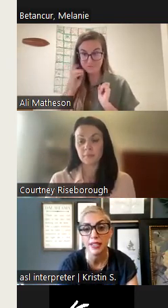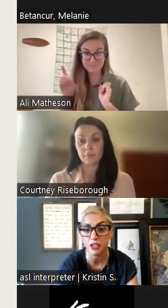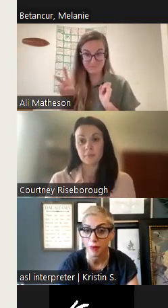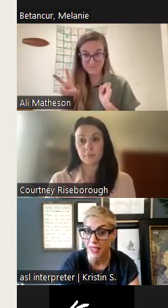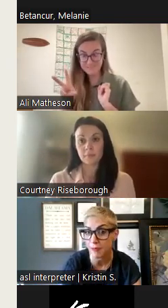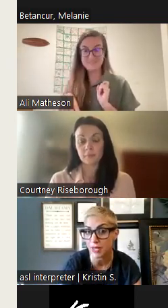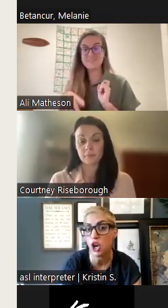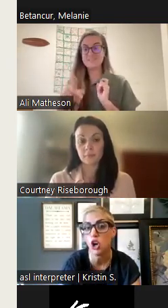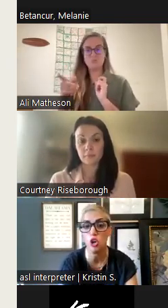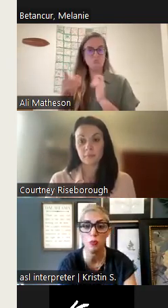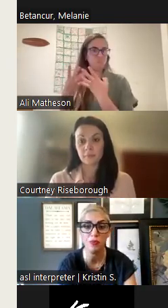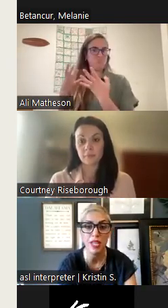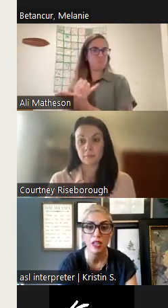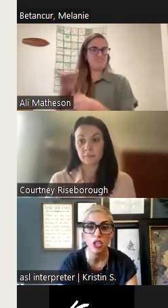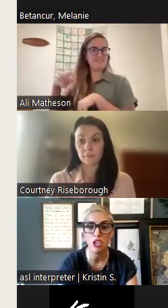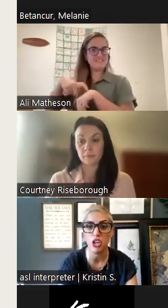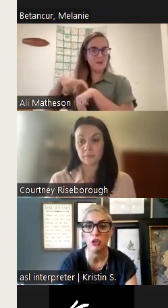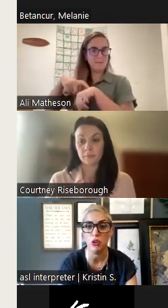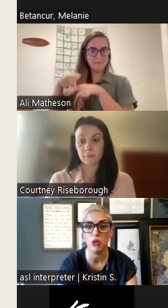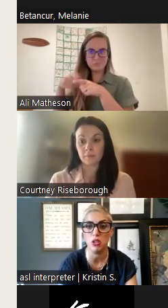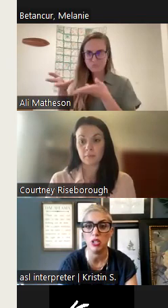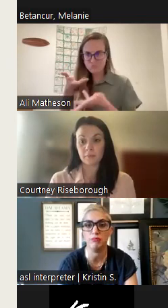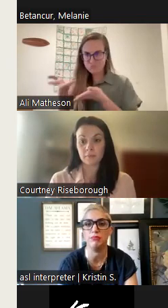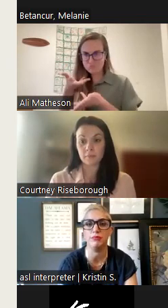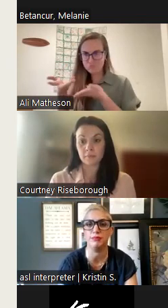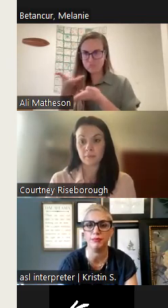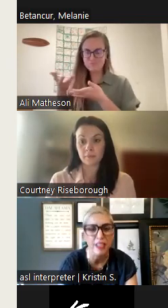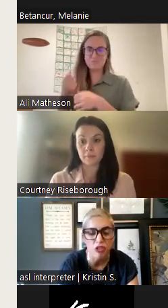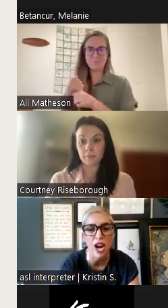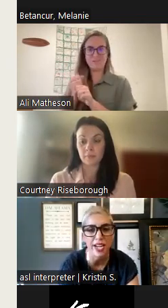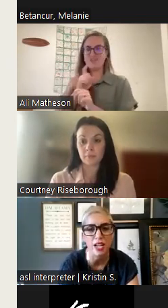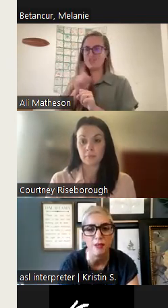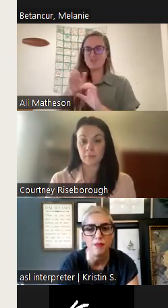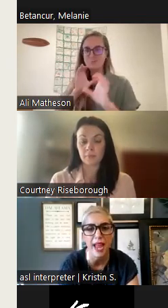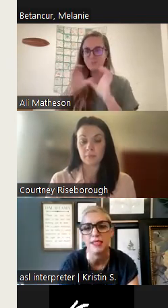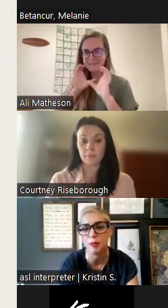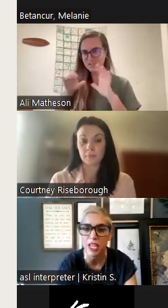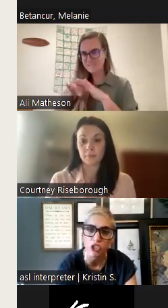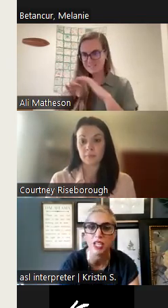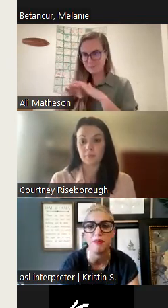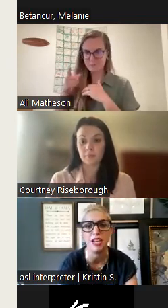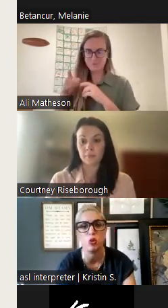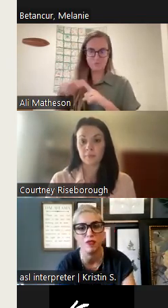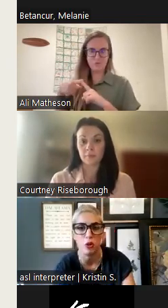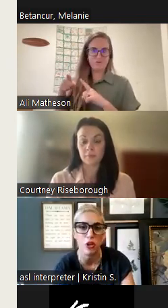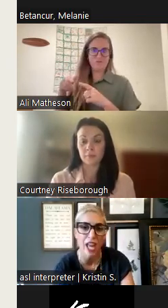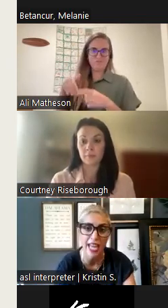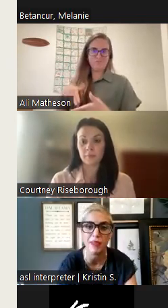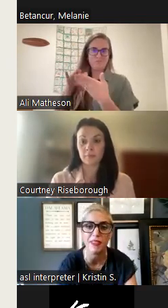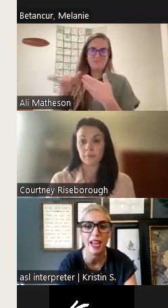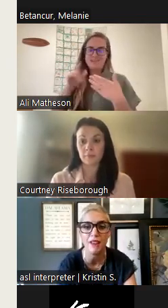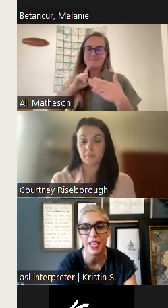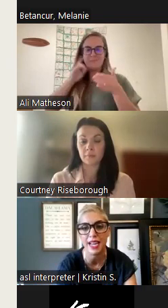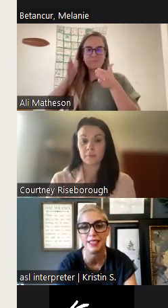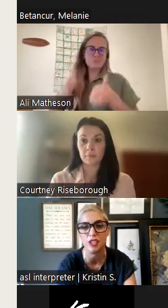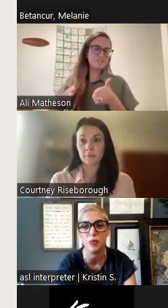know, is there something happening at home? You know, they'll try to ask a patient, make sure if they're okay, but